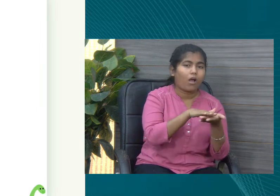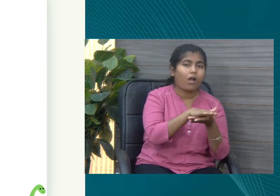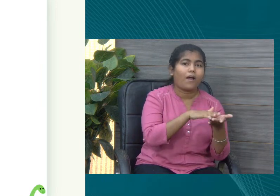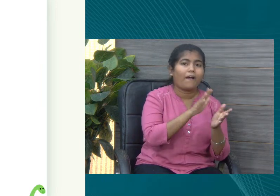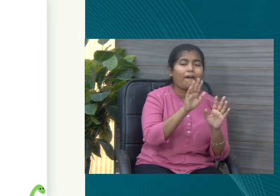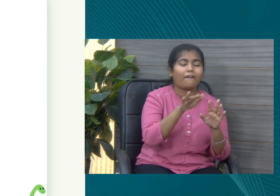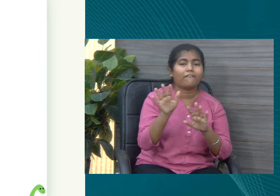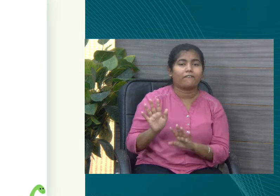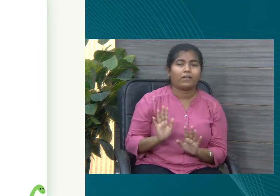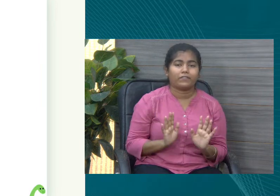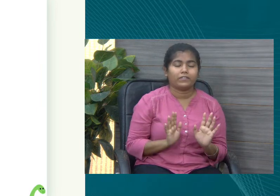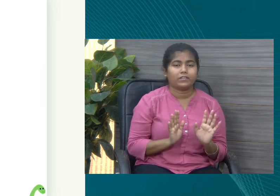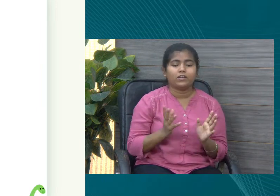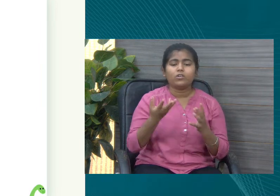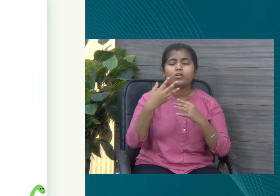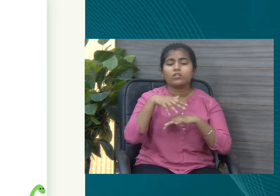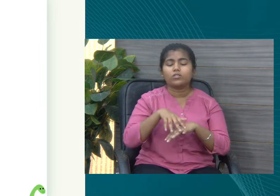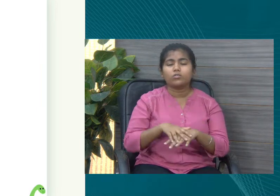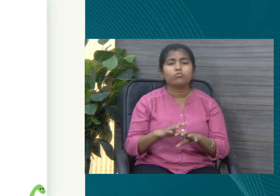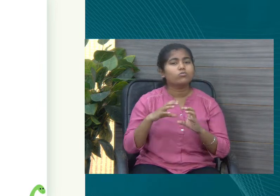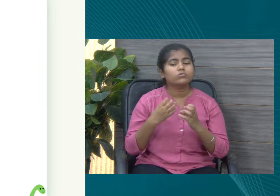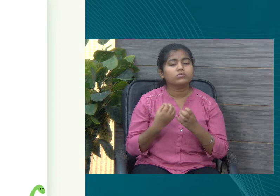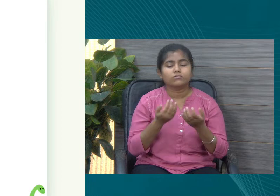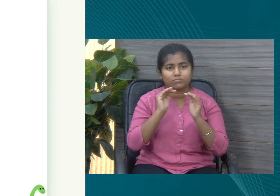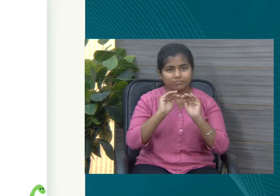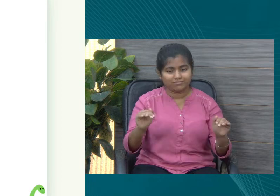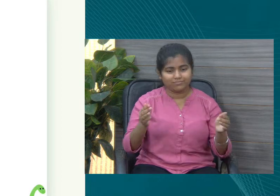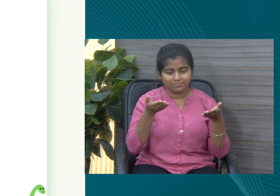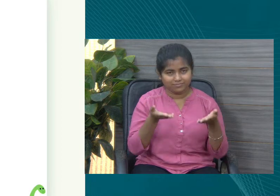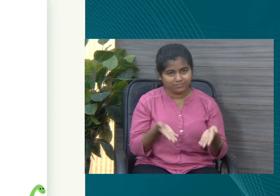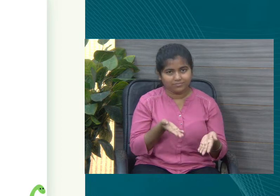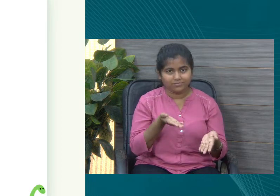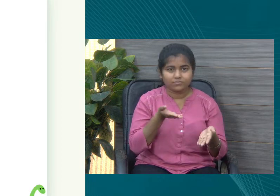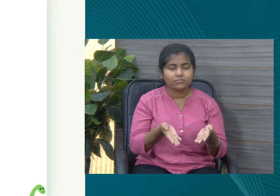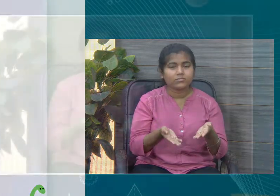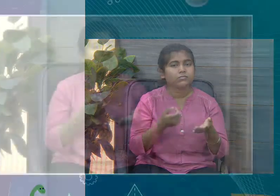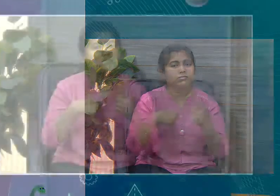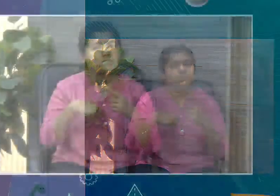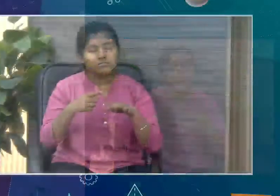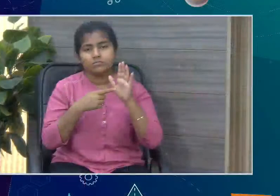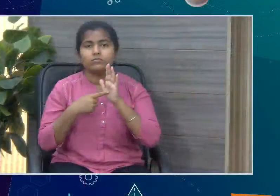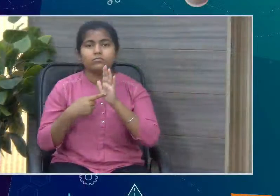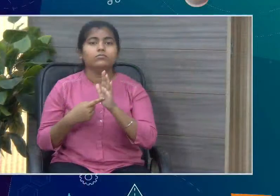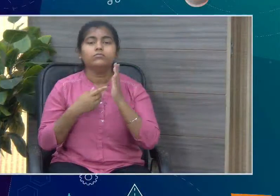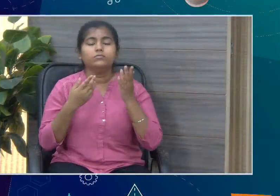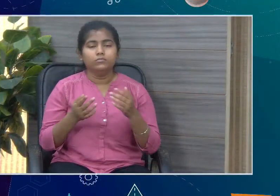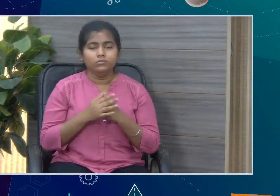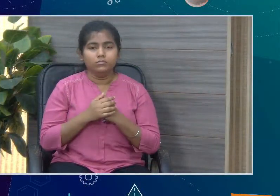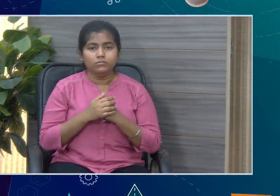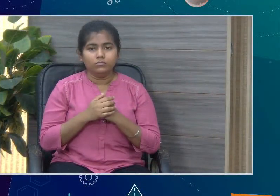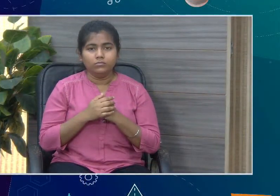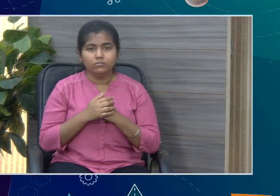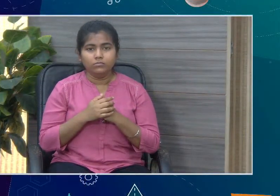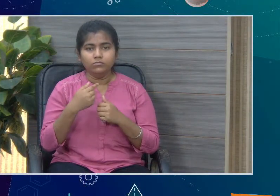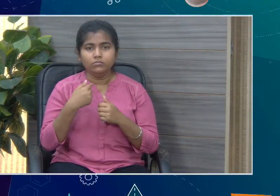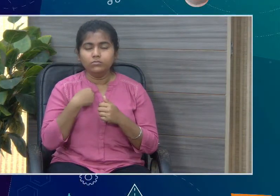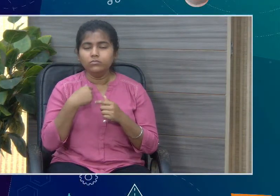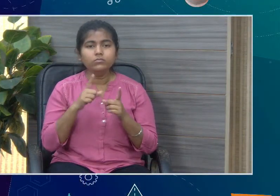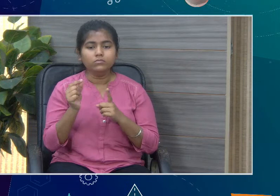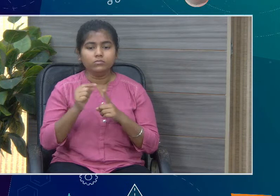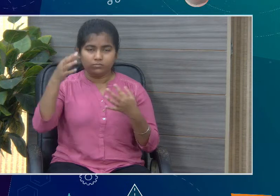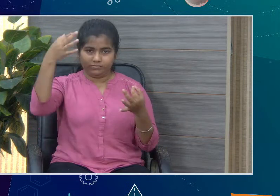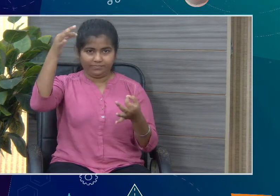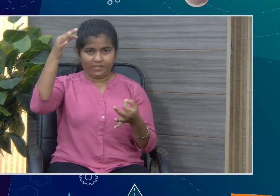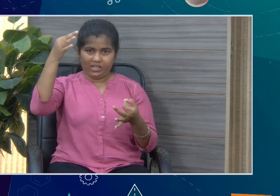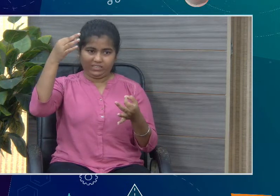our inclusive children, over here, you can see on the sheet, I have made the boundaries of this.